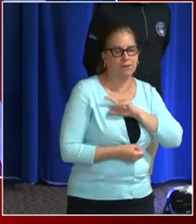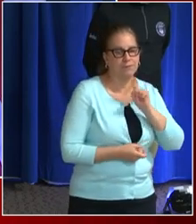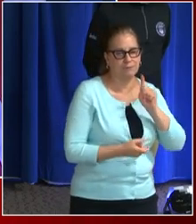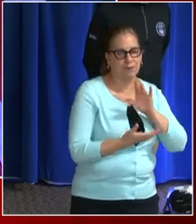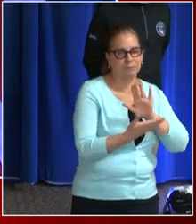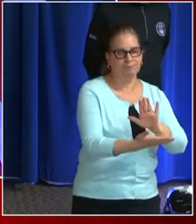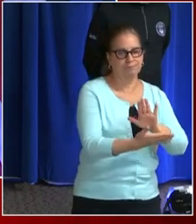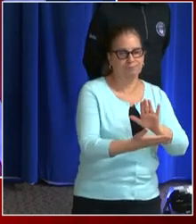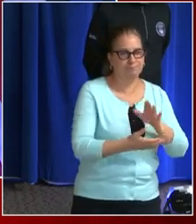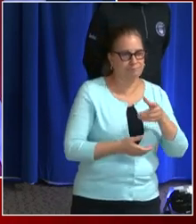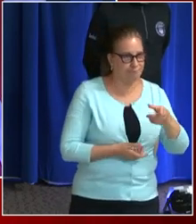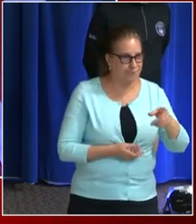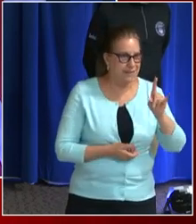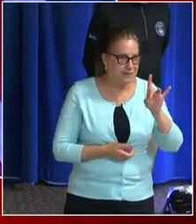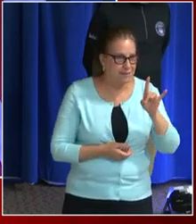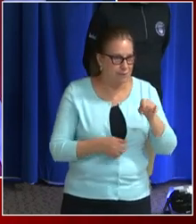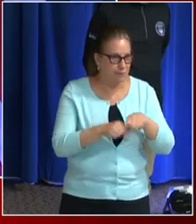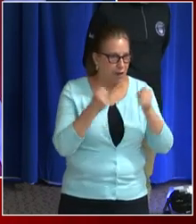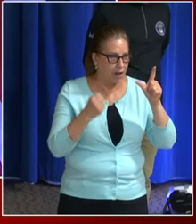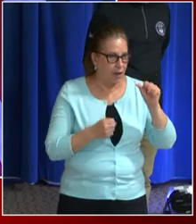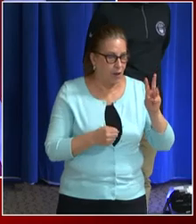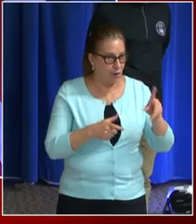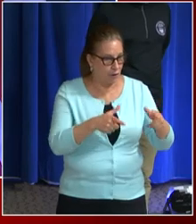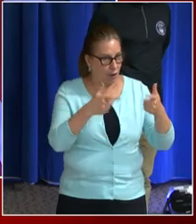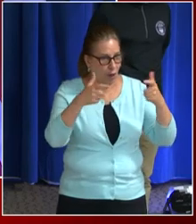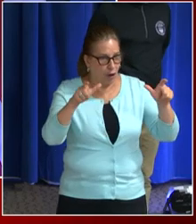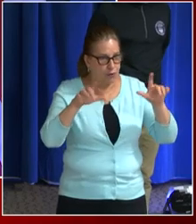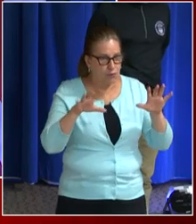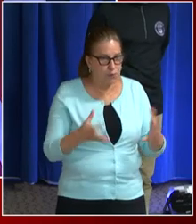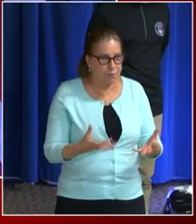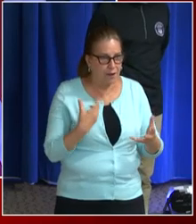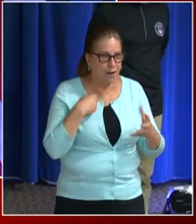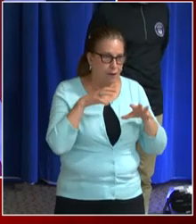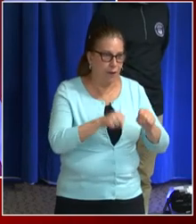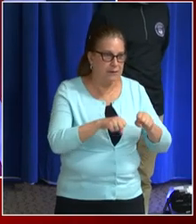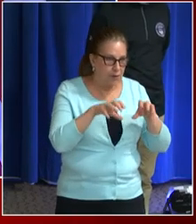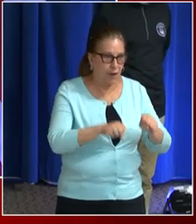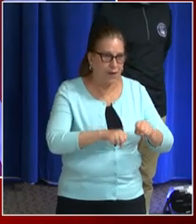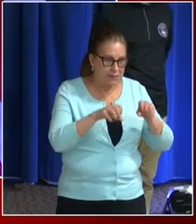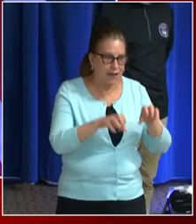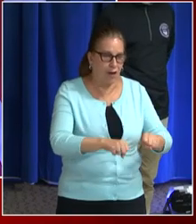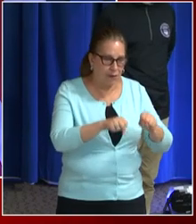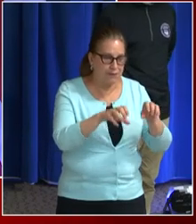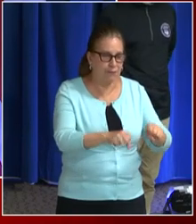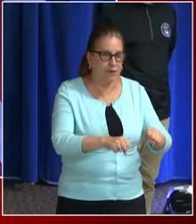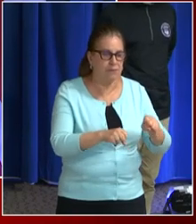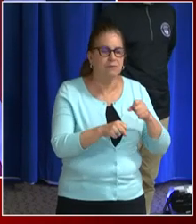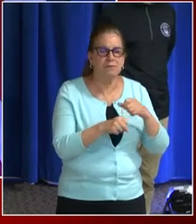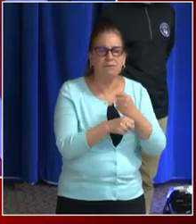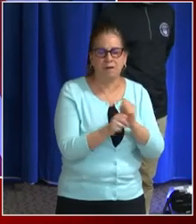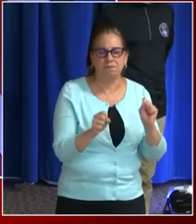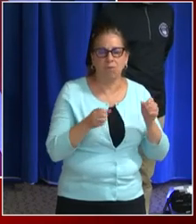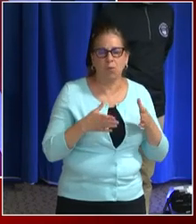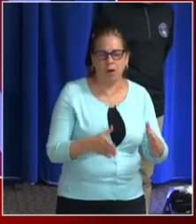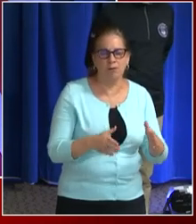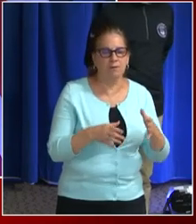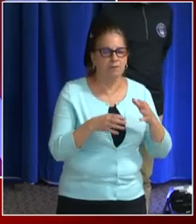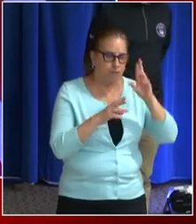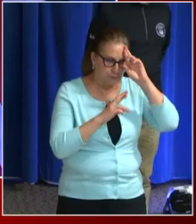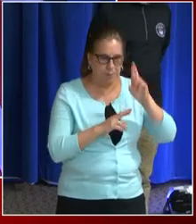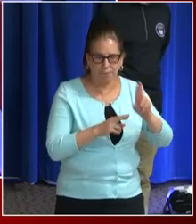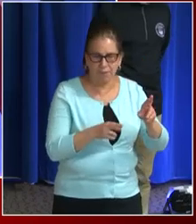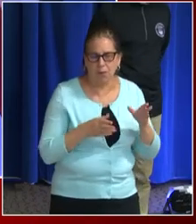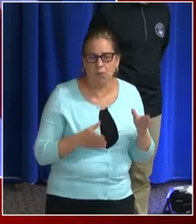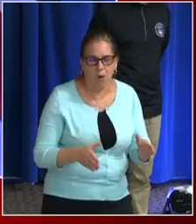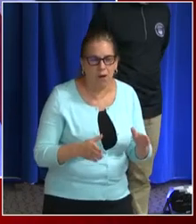large group, we try to get them arrested as safely and as respectfully as we can. I think there was a lot of